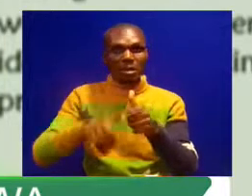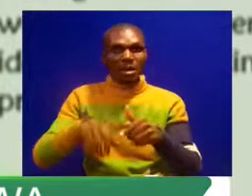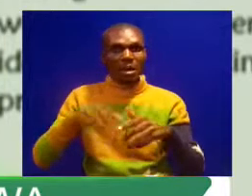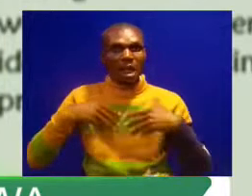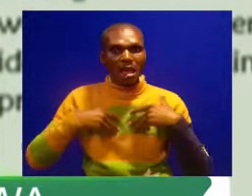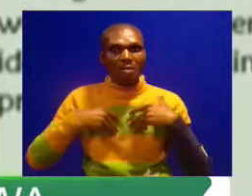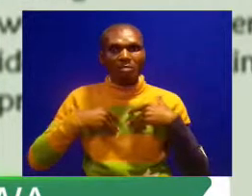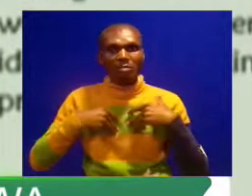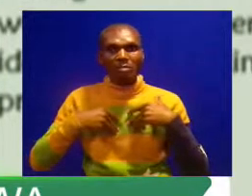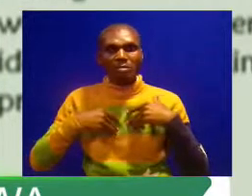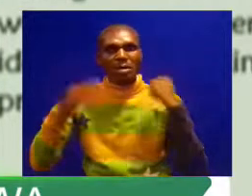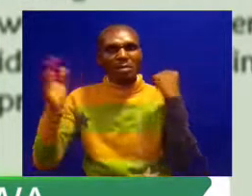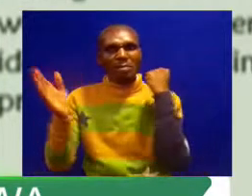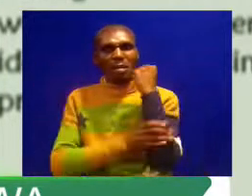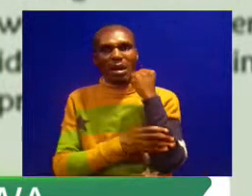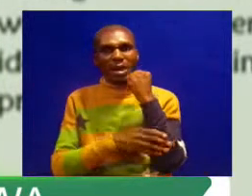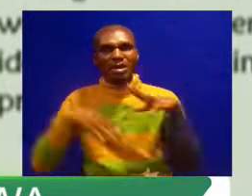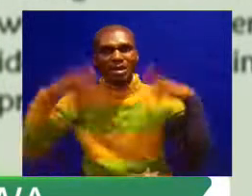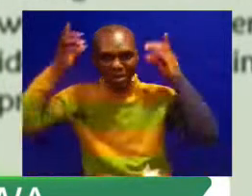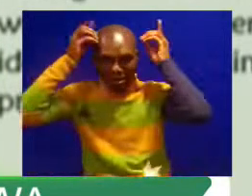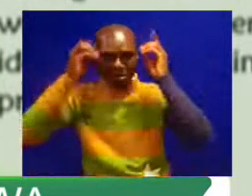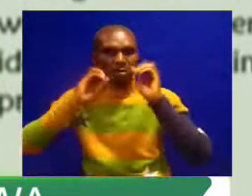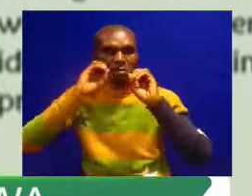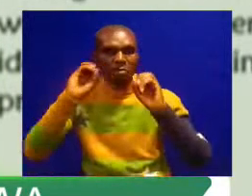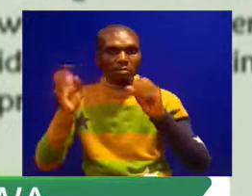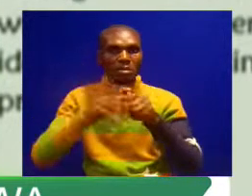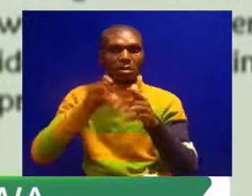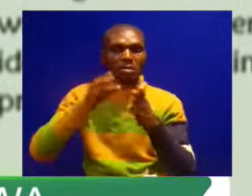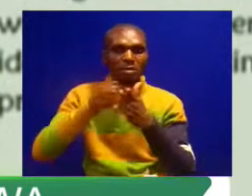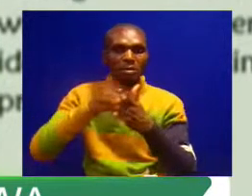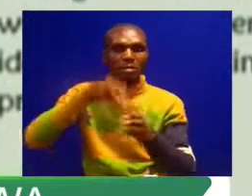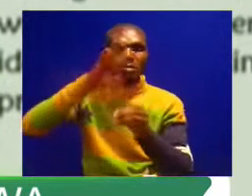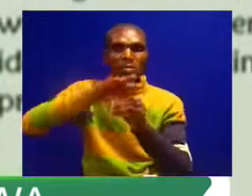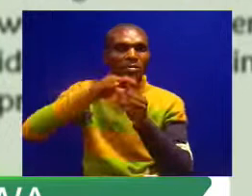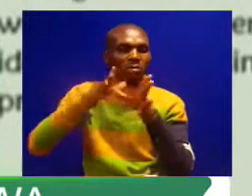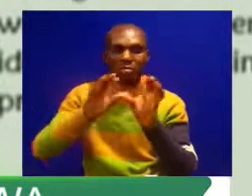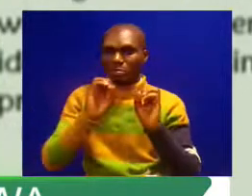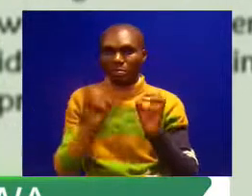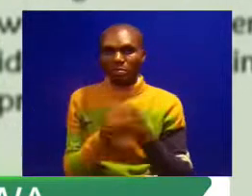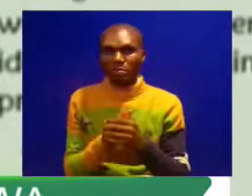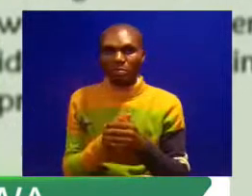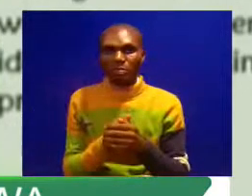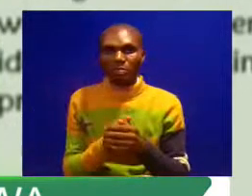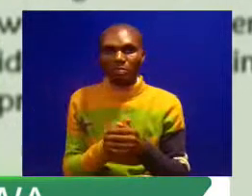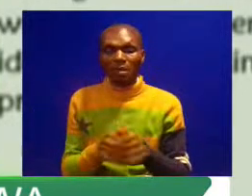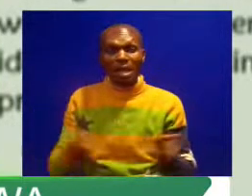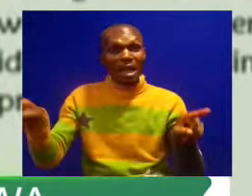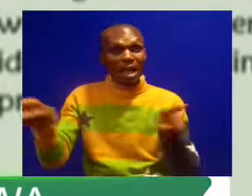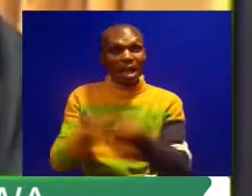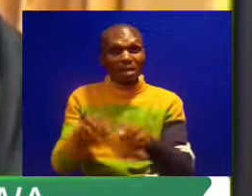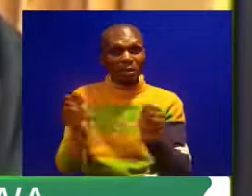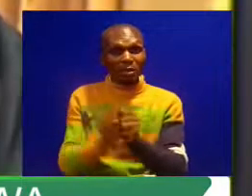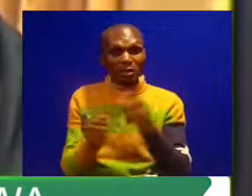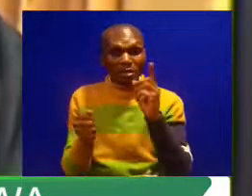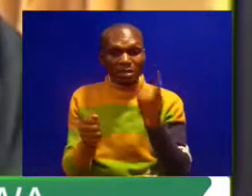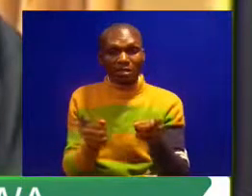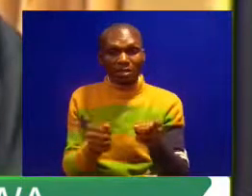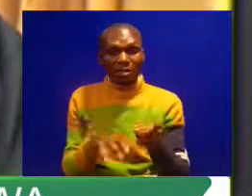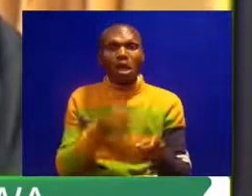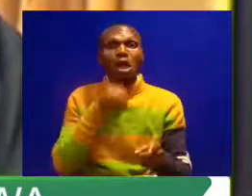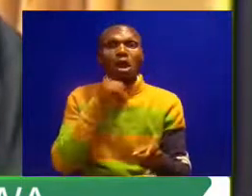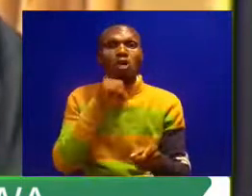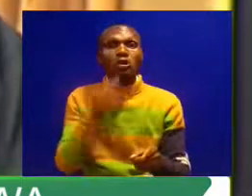kebe na ende ngoswana neti omobarobu wabaki chikura. Against this allegation, it has not been shown